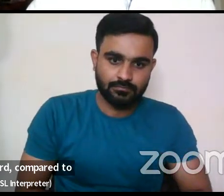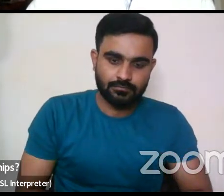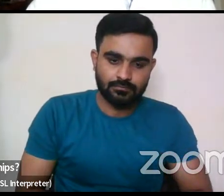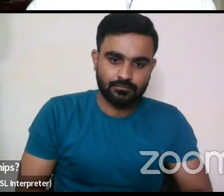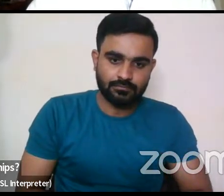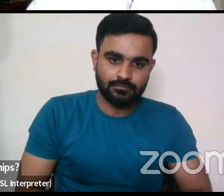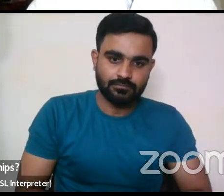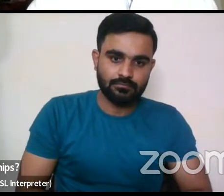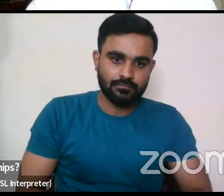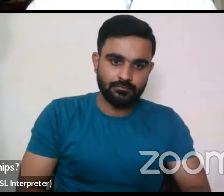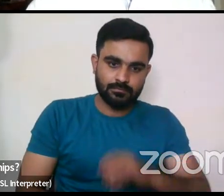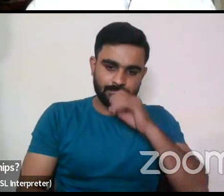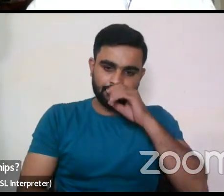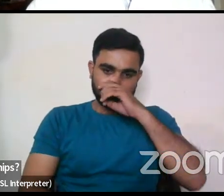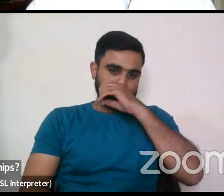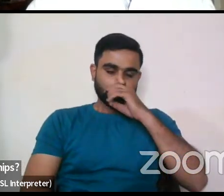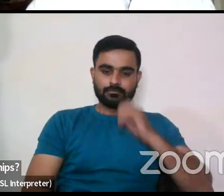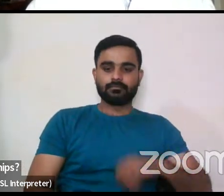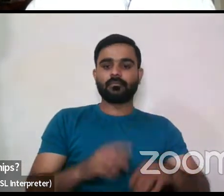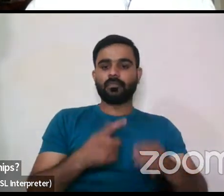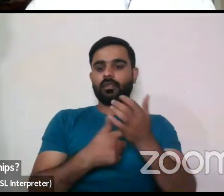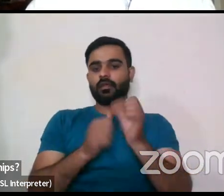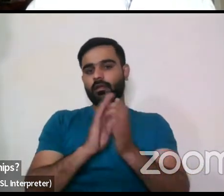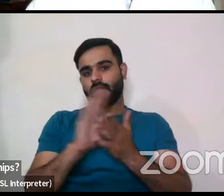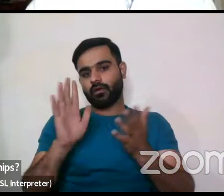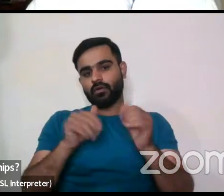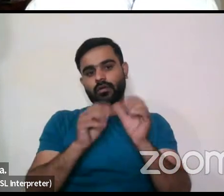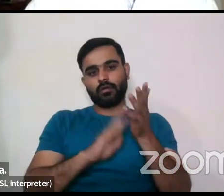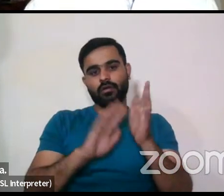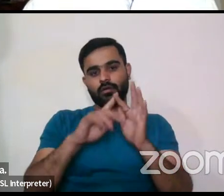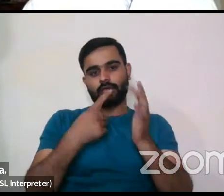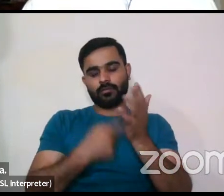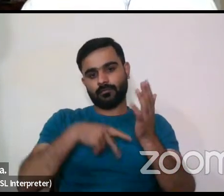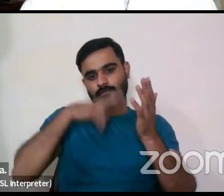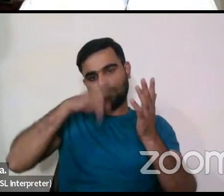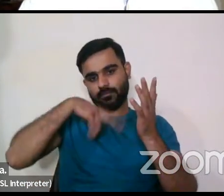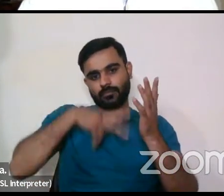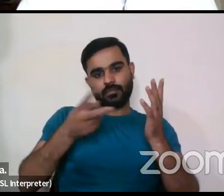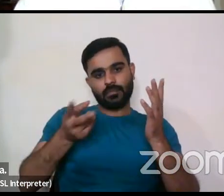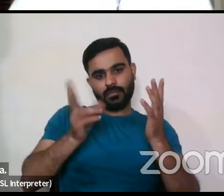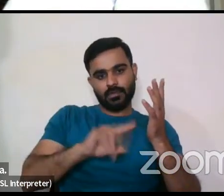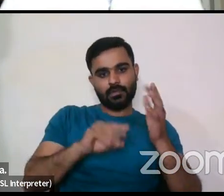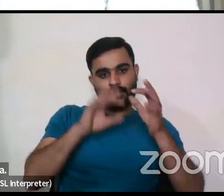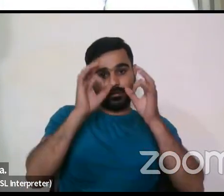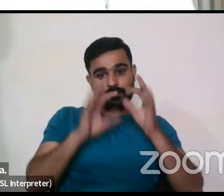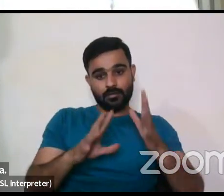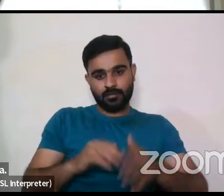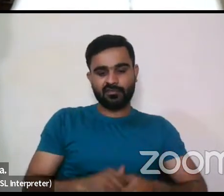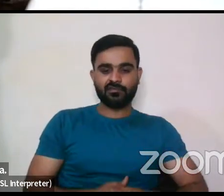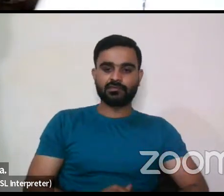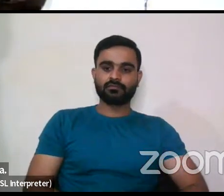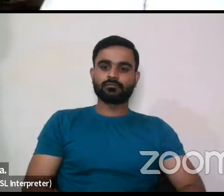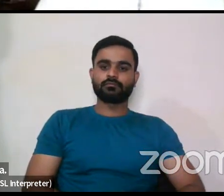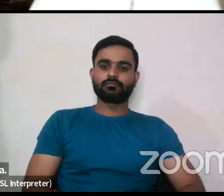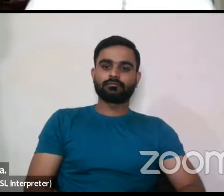Either Amber or Rahul. I'm just reading the question again properly, given the size.